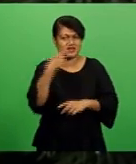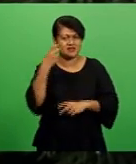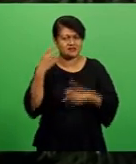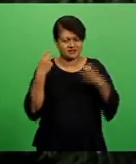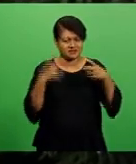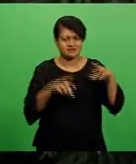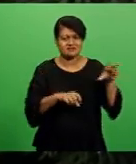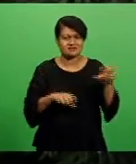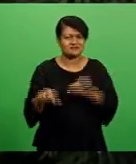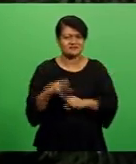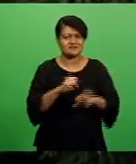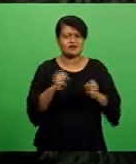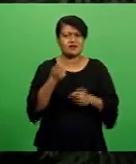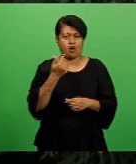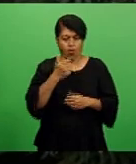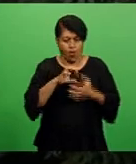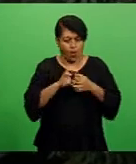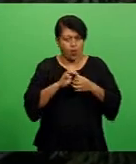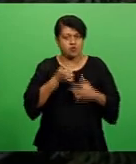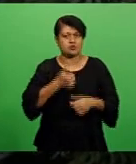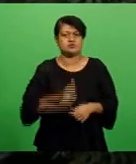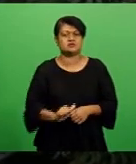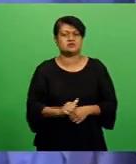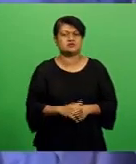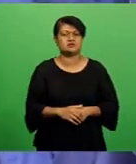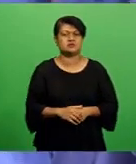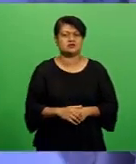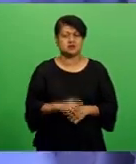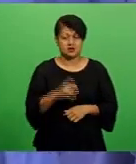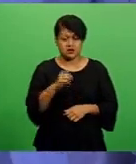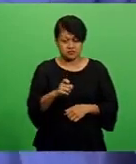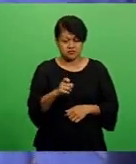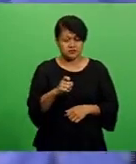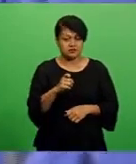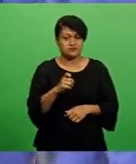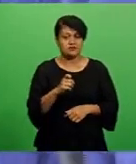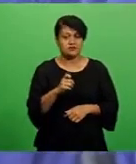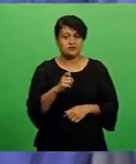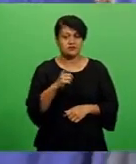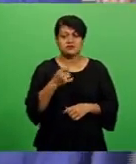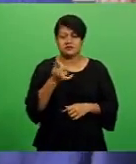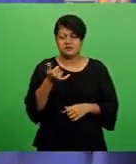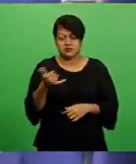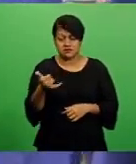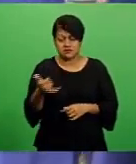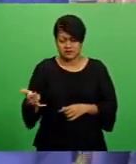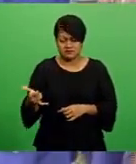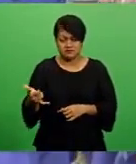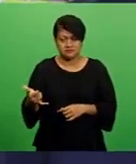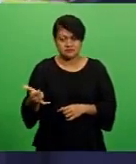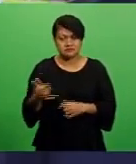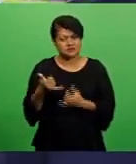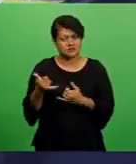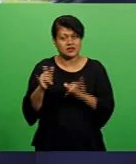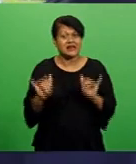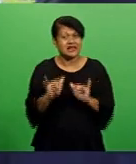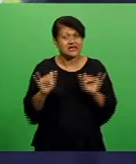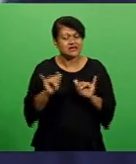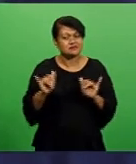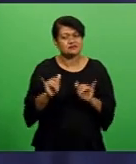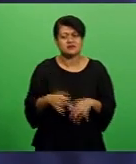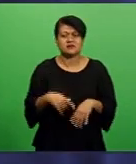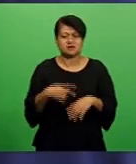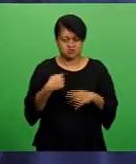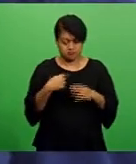So our process is we send them on leave. If you have leave, you go on leave. After your leave, investigation is still ongoing. I